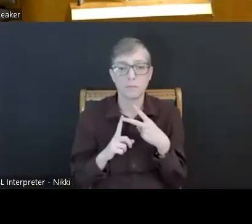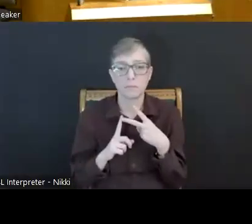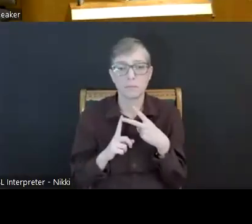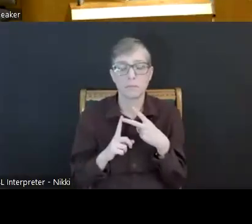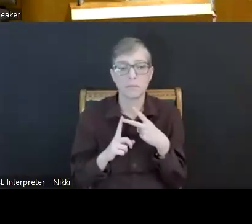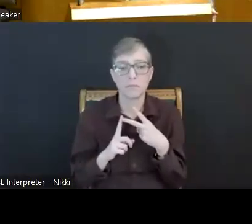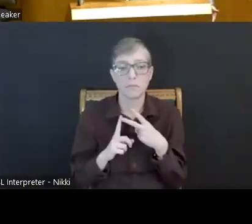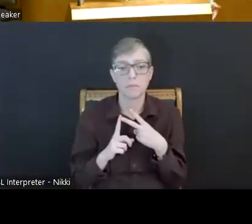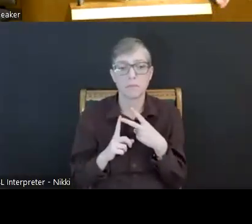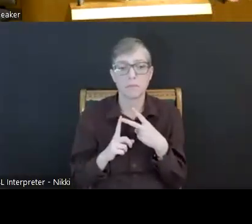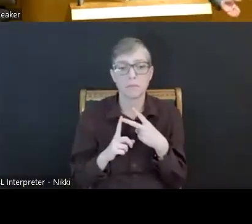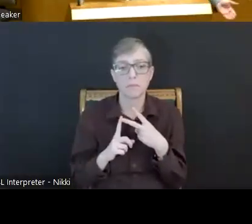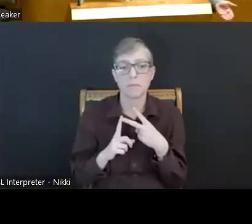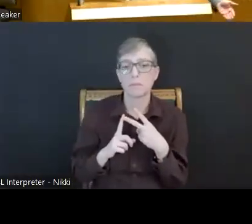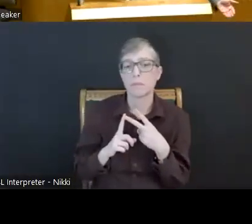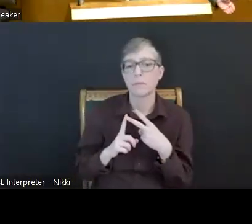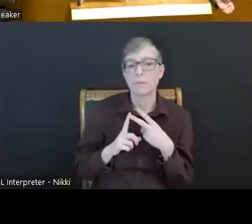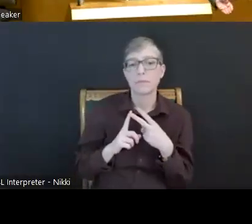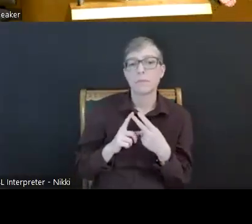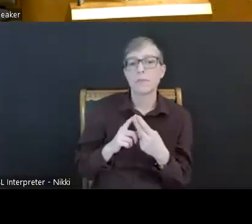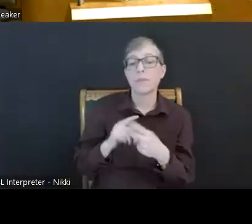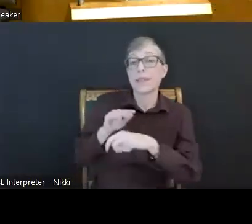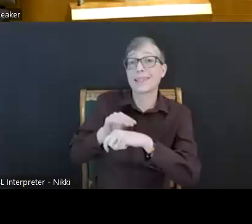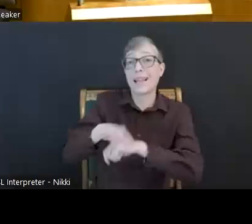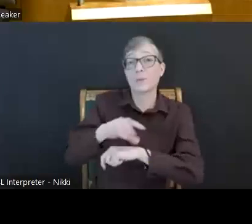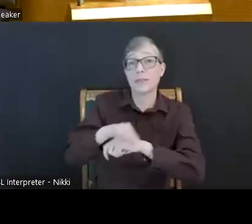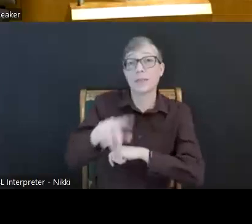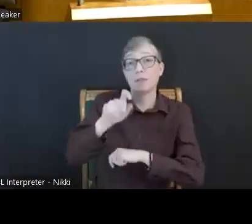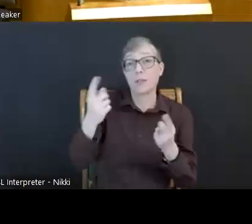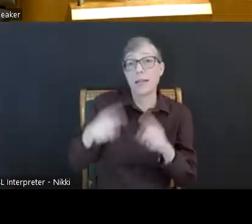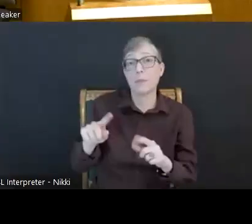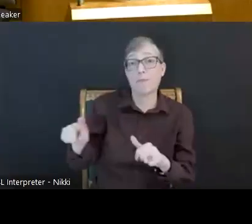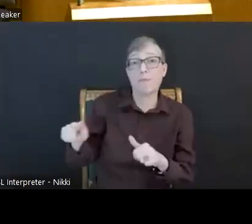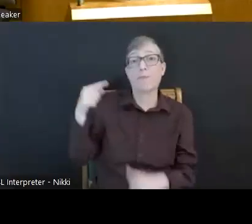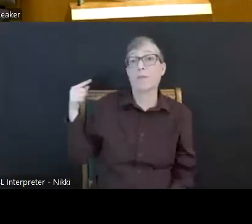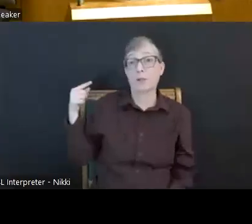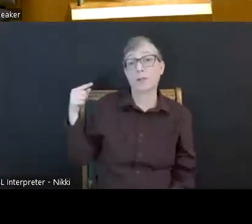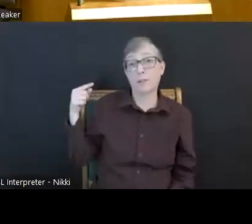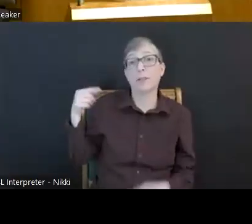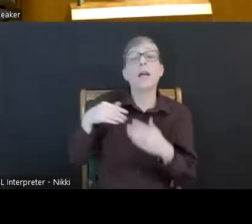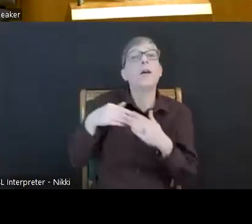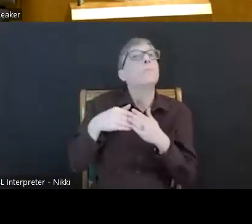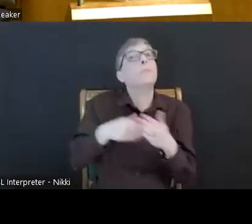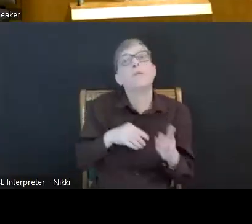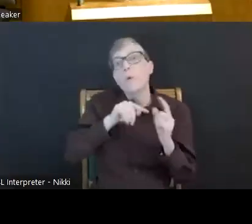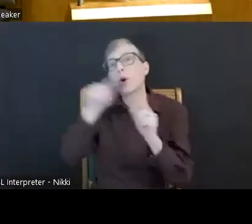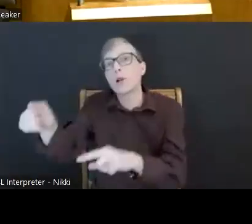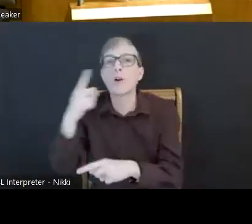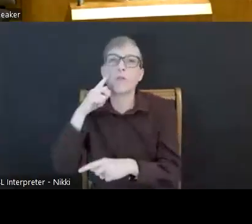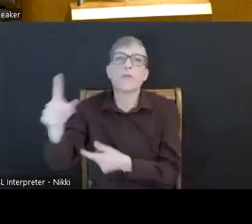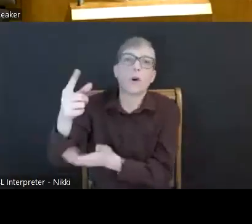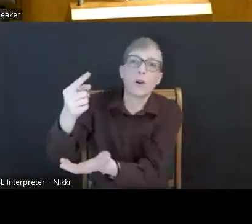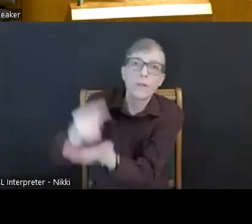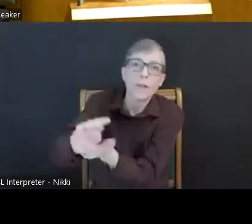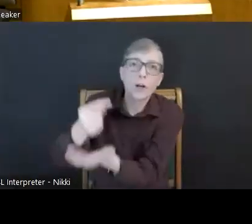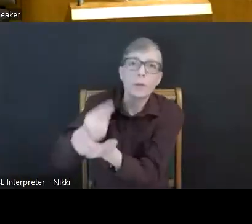recommended that the counseling should come first before people even go into vision rehab or low vision therapy. I